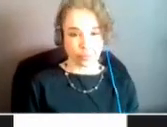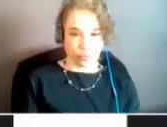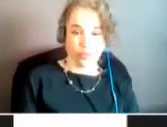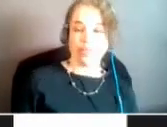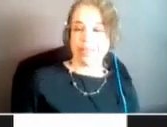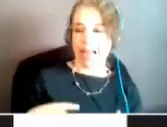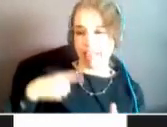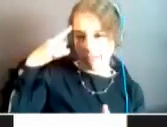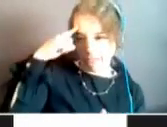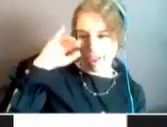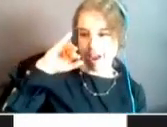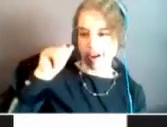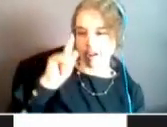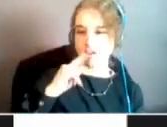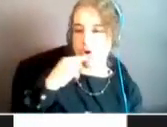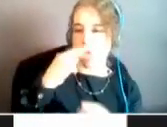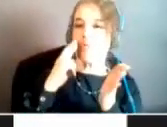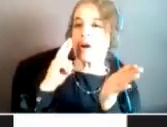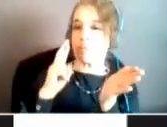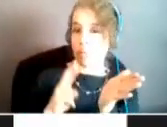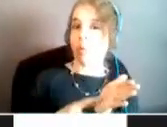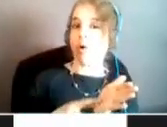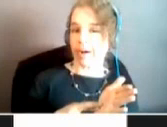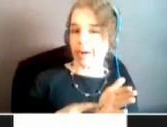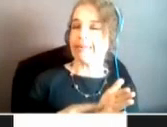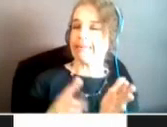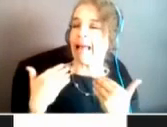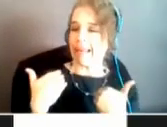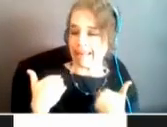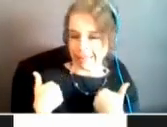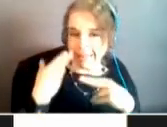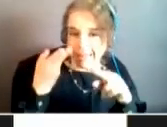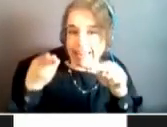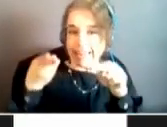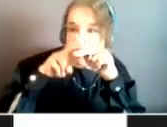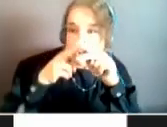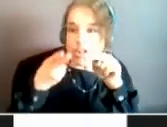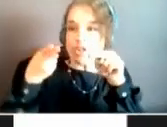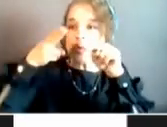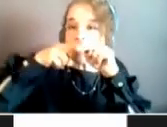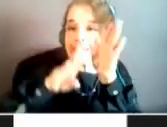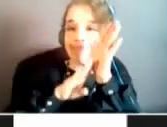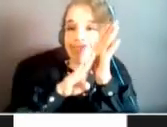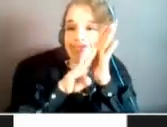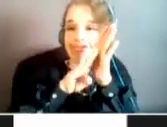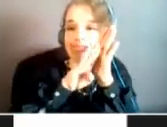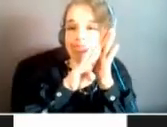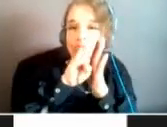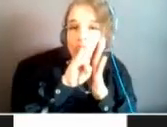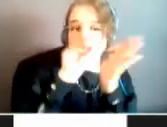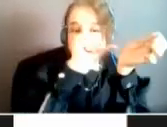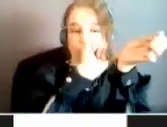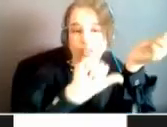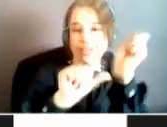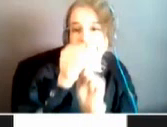And I think as Jocelyn was also reporting, that there have been increases in